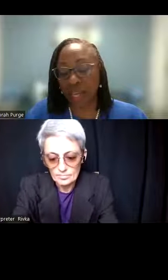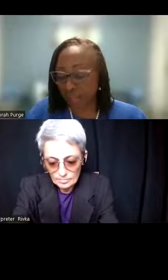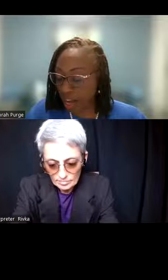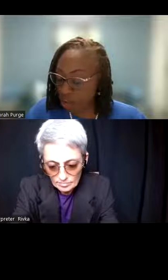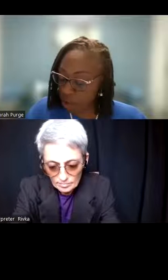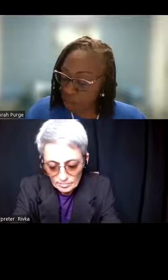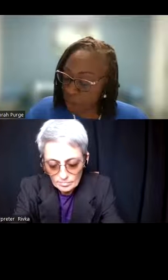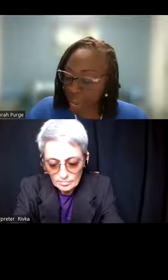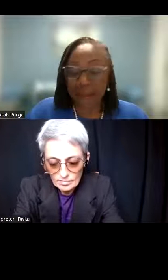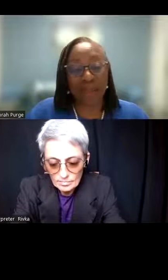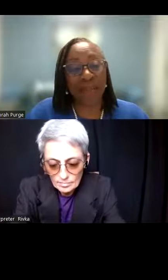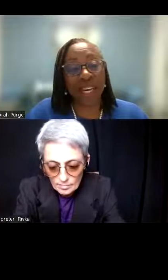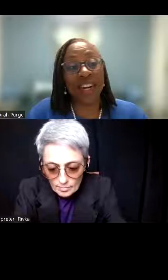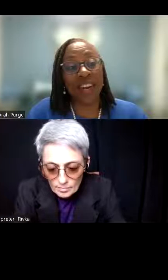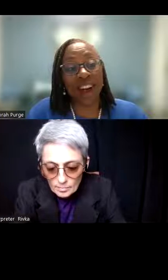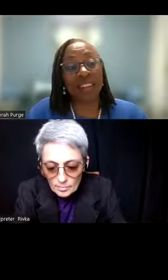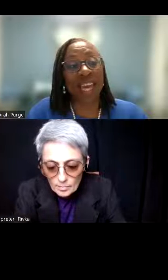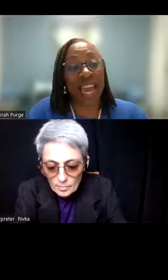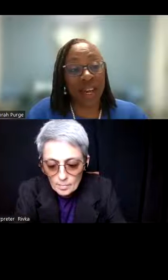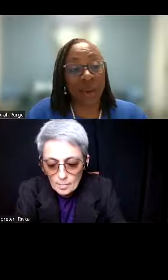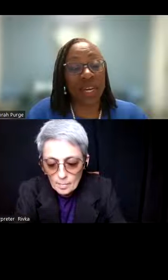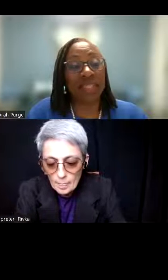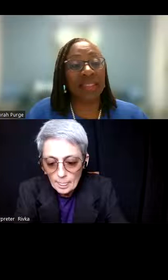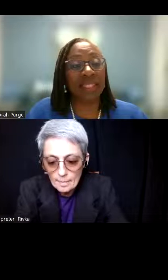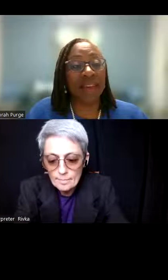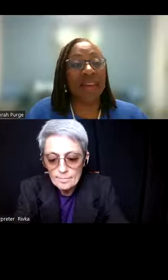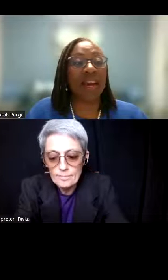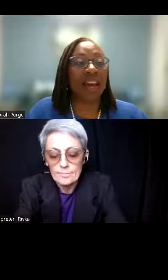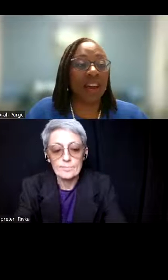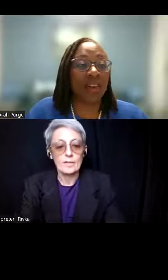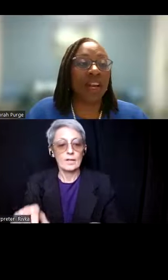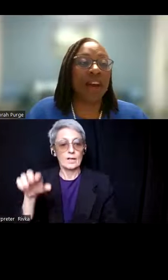about $748 billion annually.